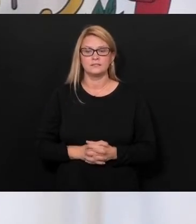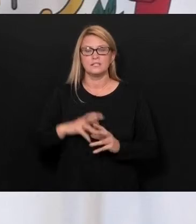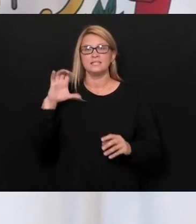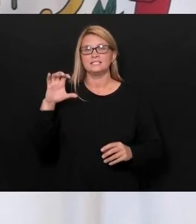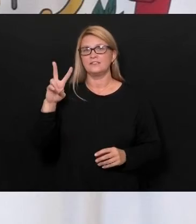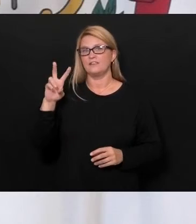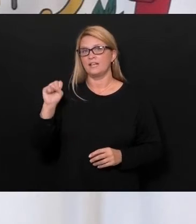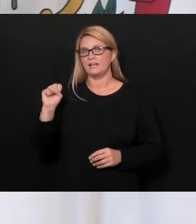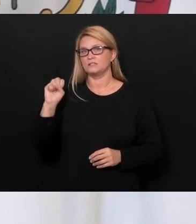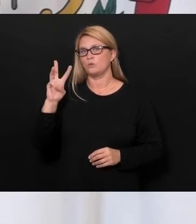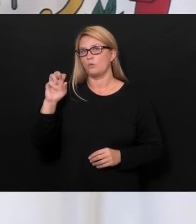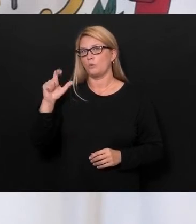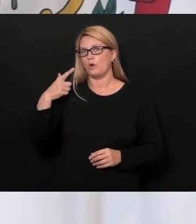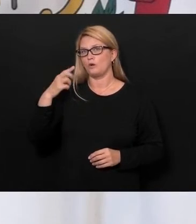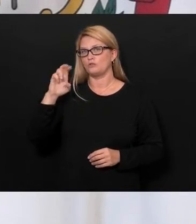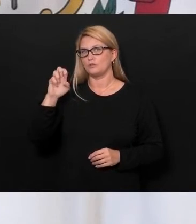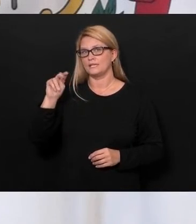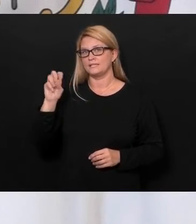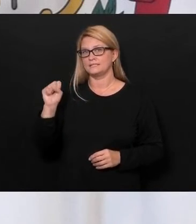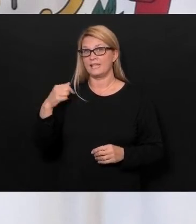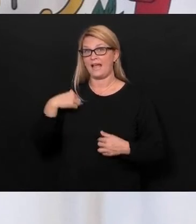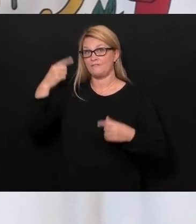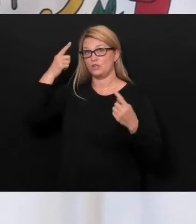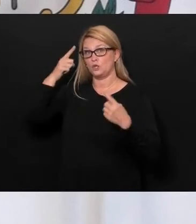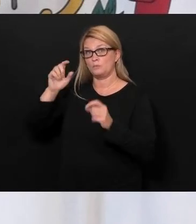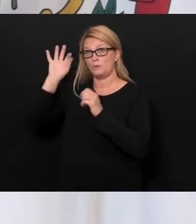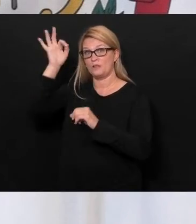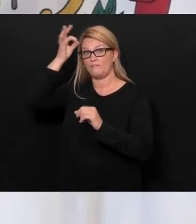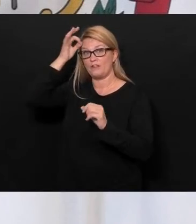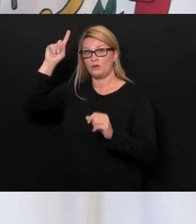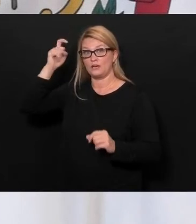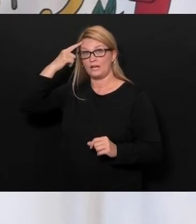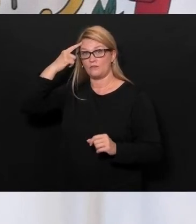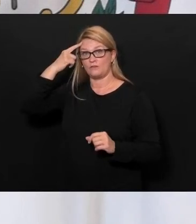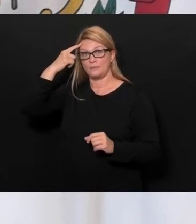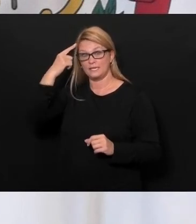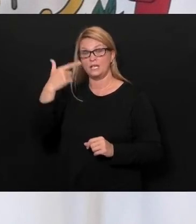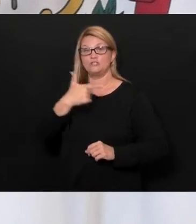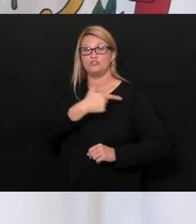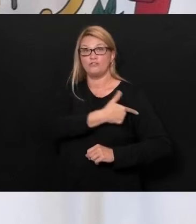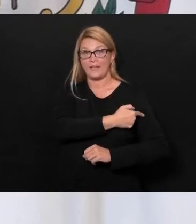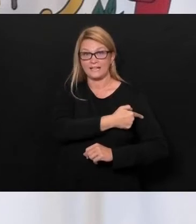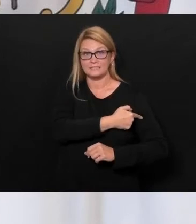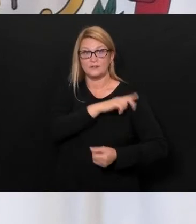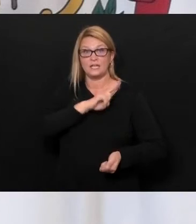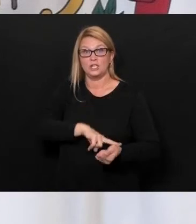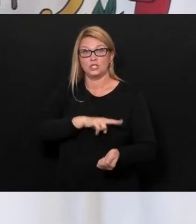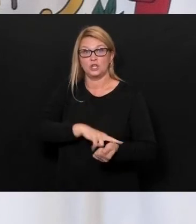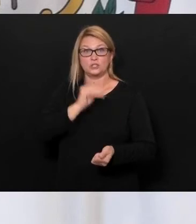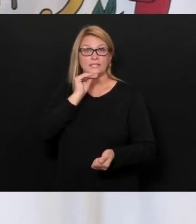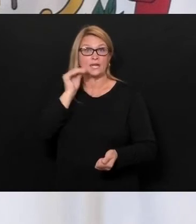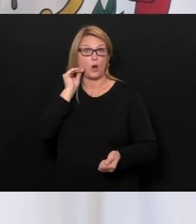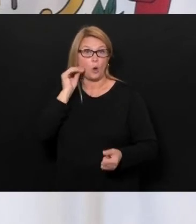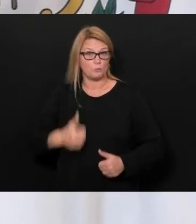CVS and Walgreens have an agreement with the federal government to vaccinate nursing home residents across the country